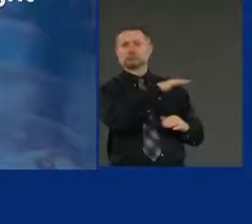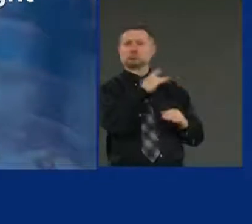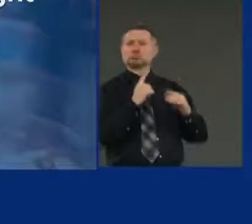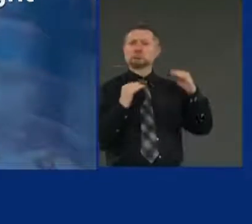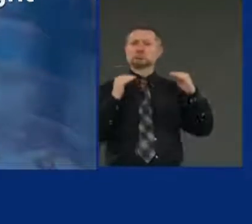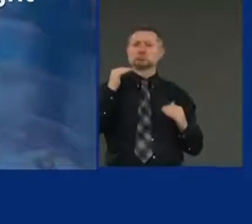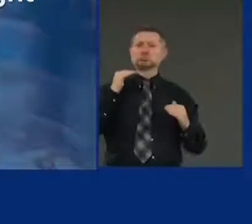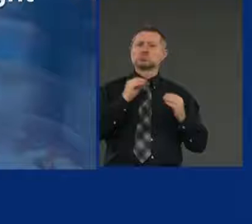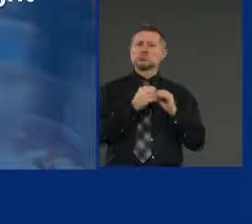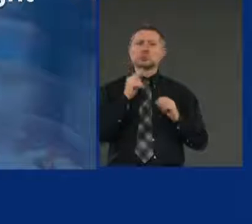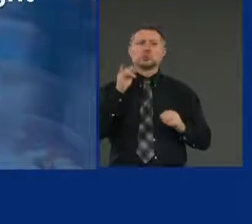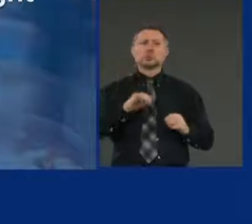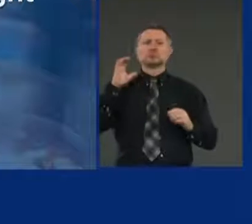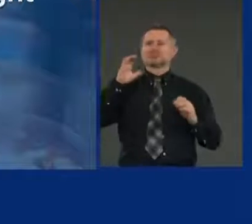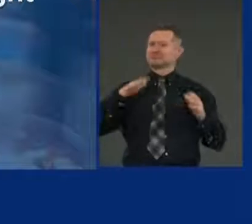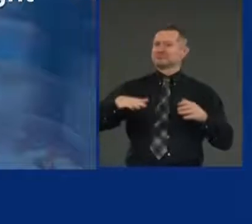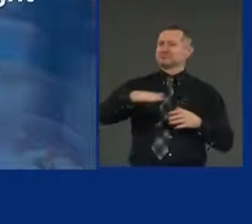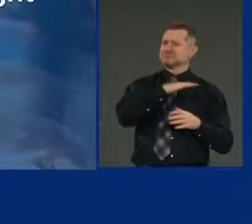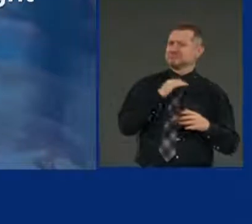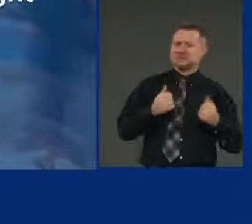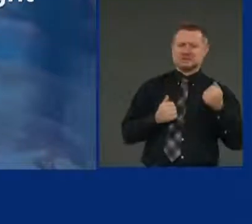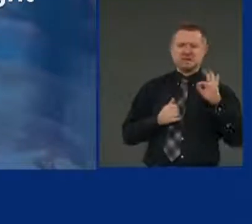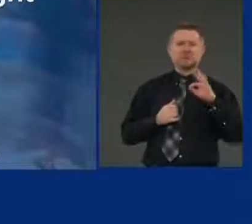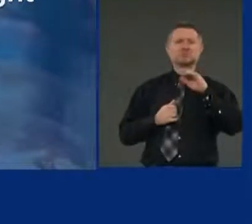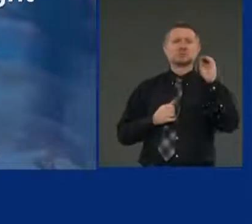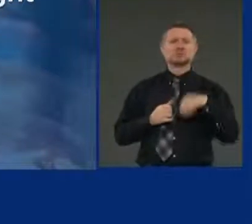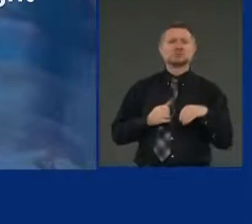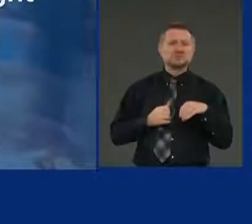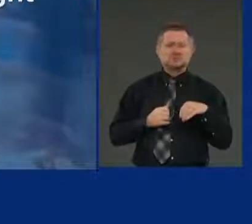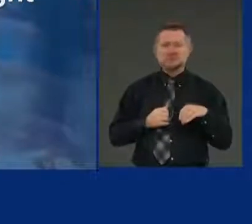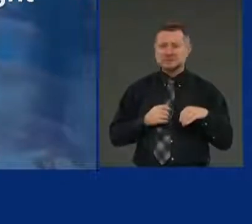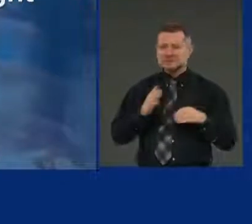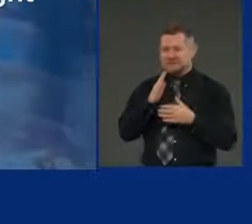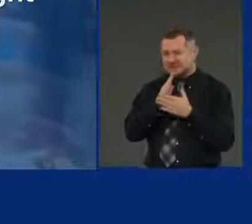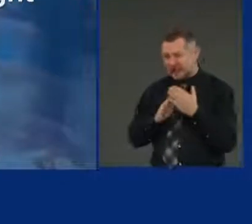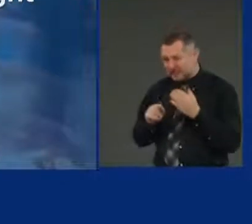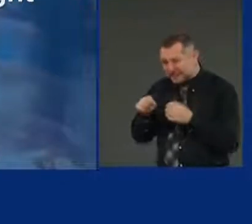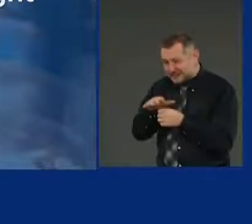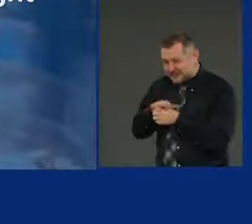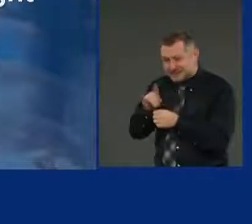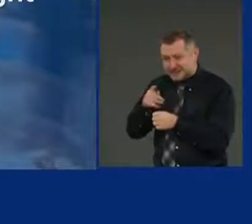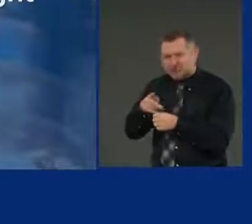about 19%, 20%. In some zip codes, it's over